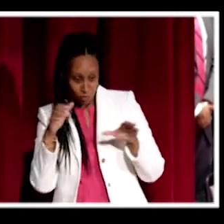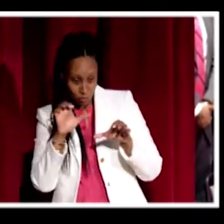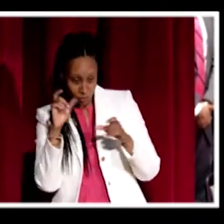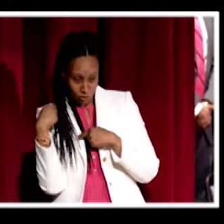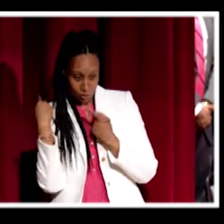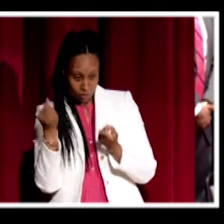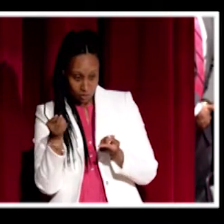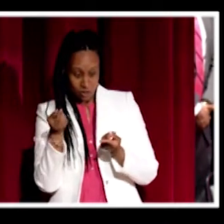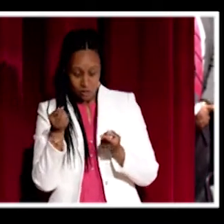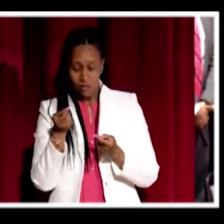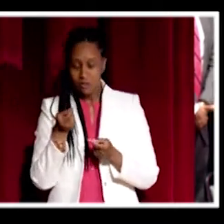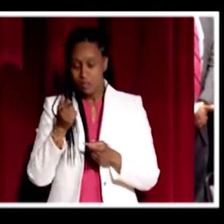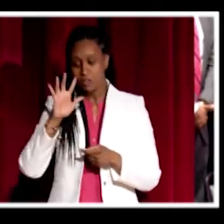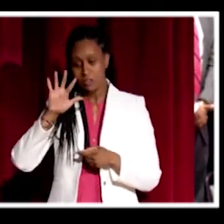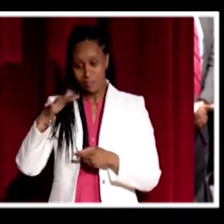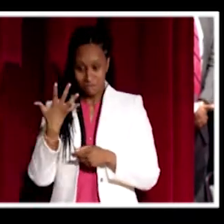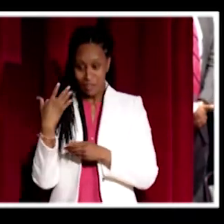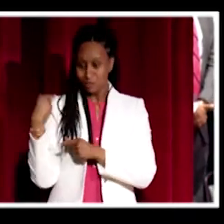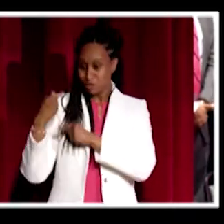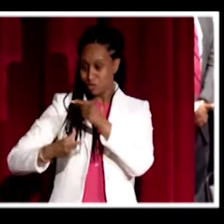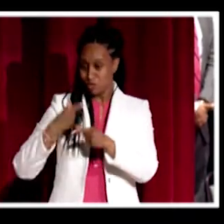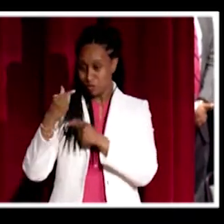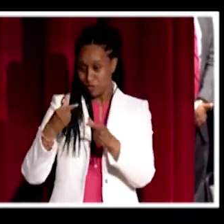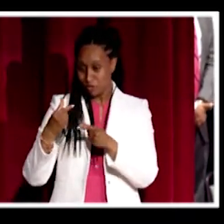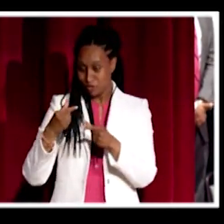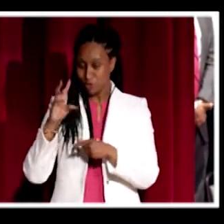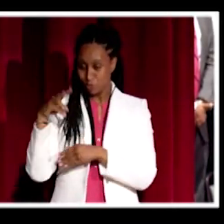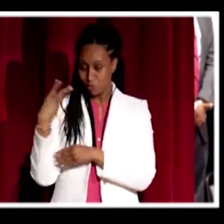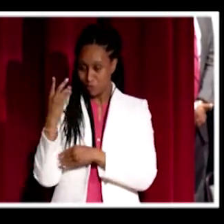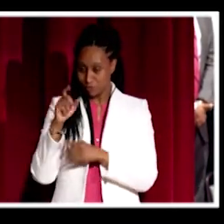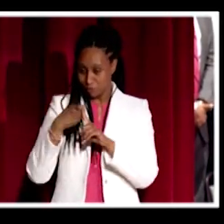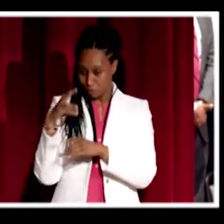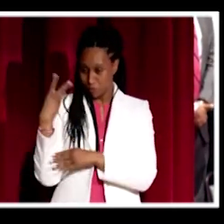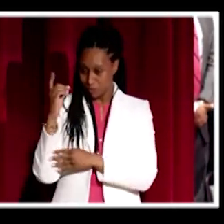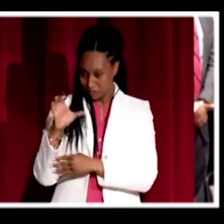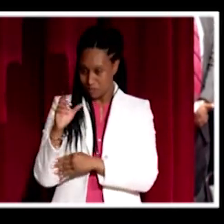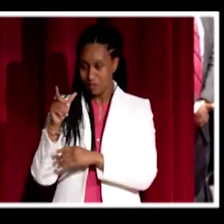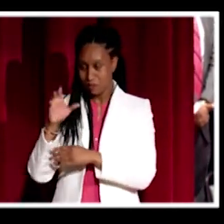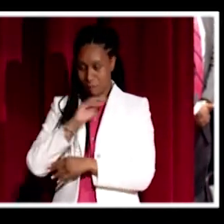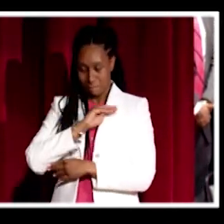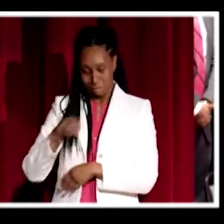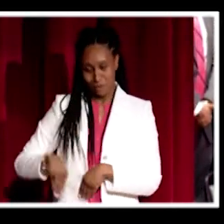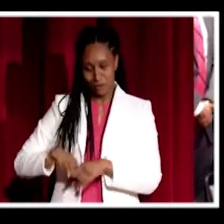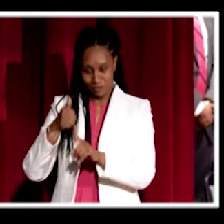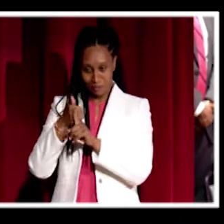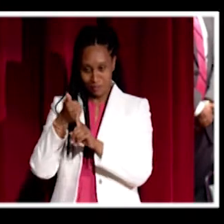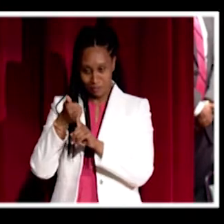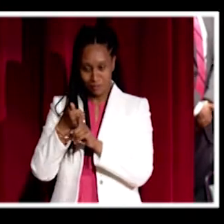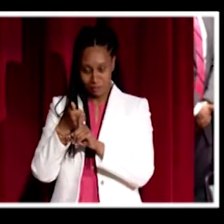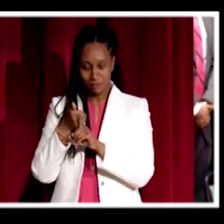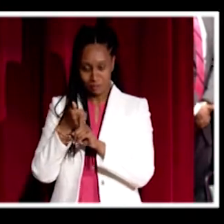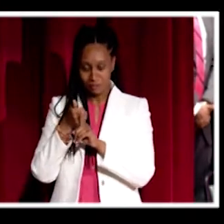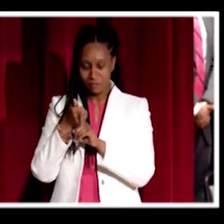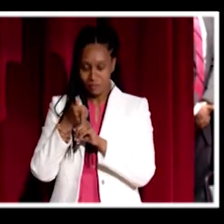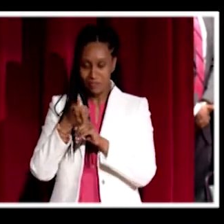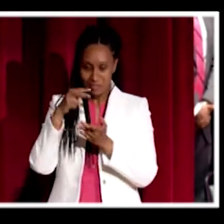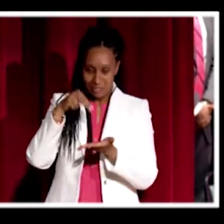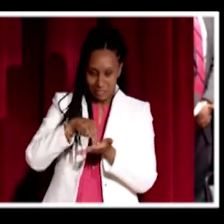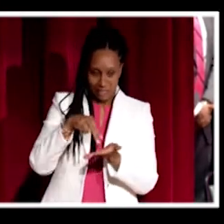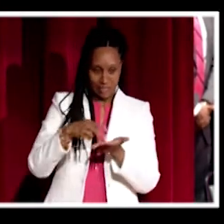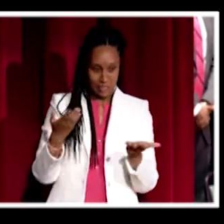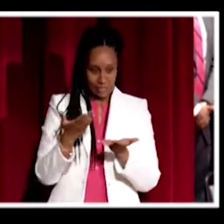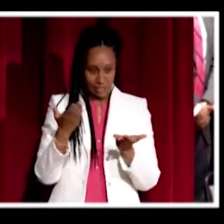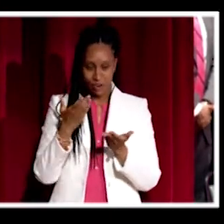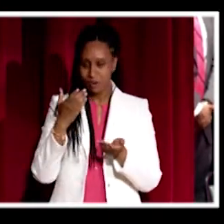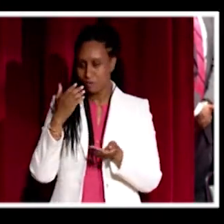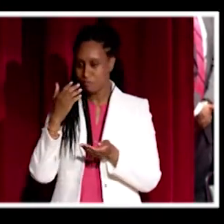a 5th-generation Washingtonian, our mayor, being a product of and standing upon the souls of the past and present